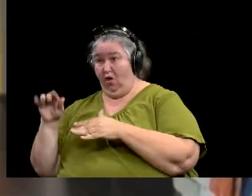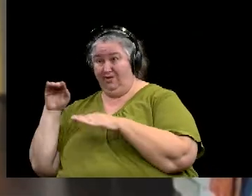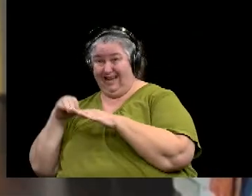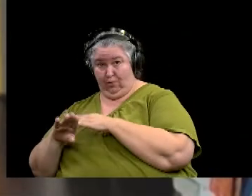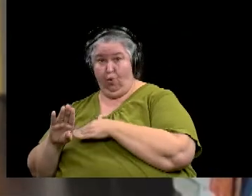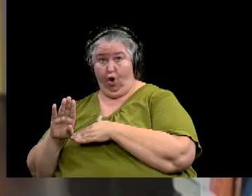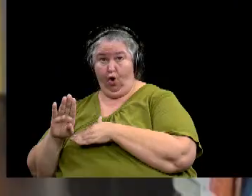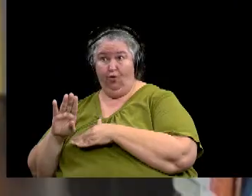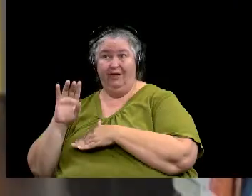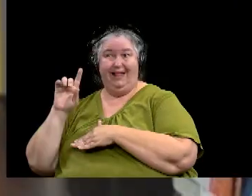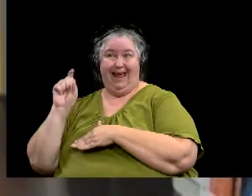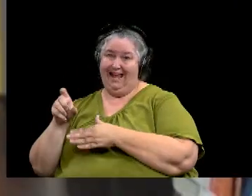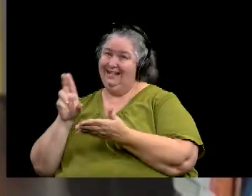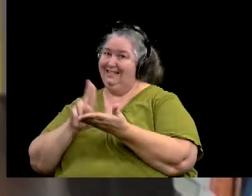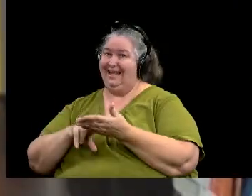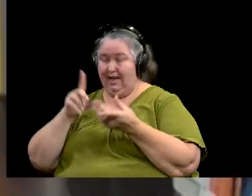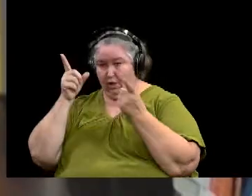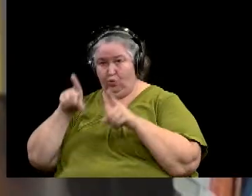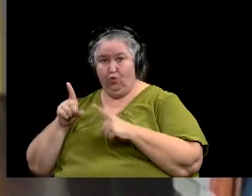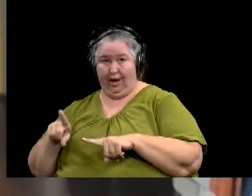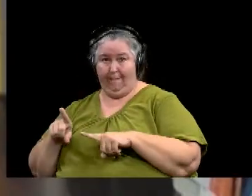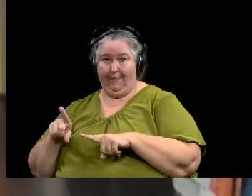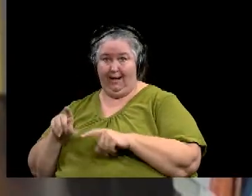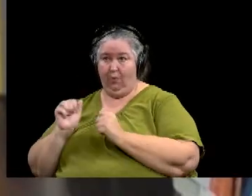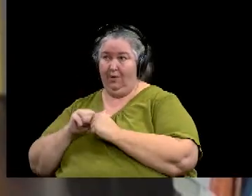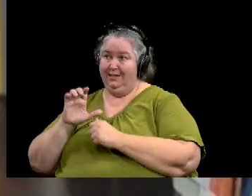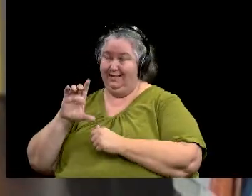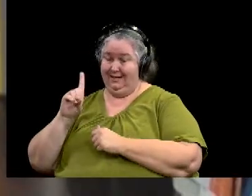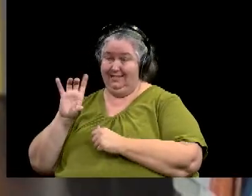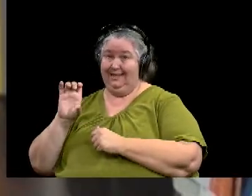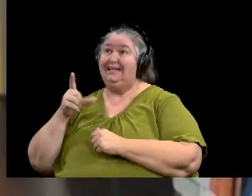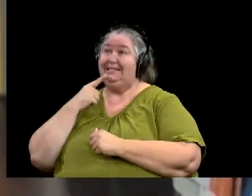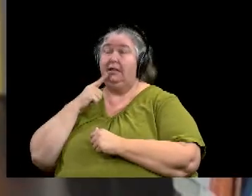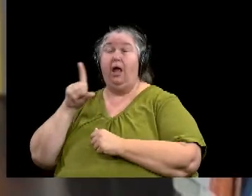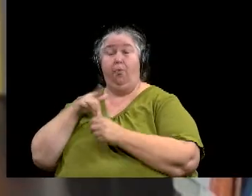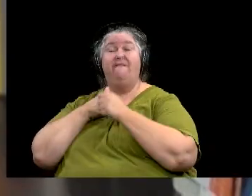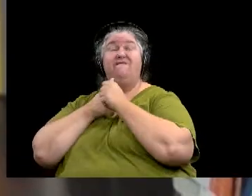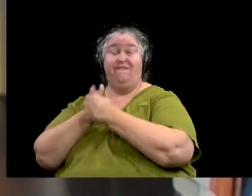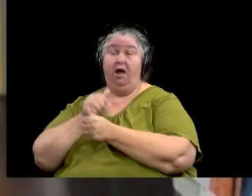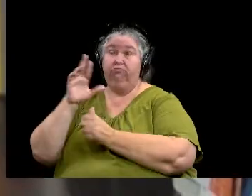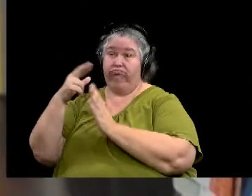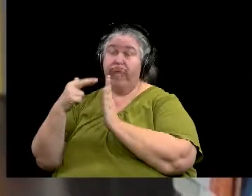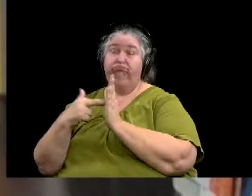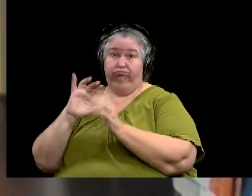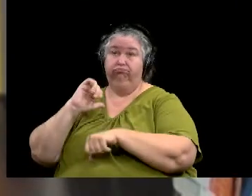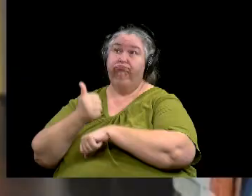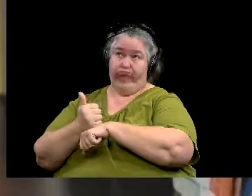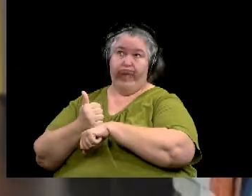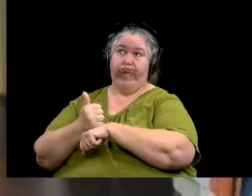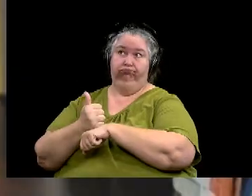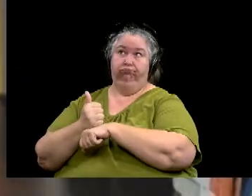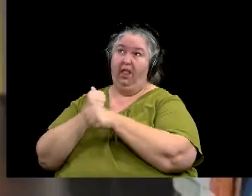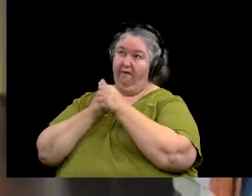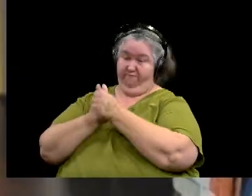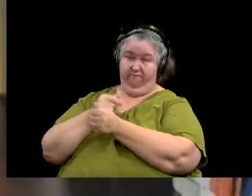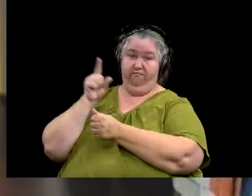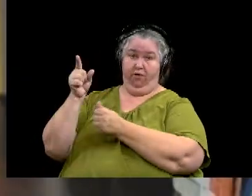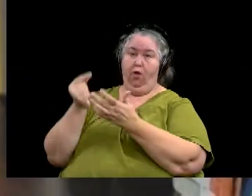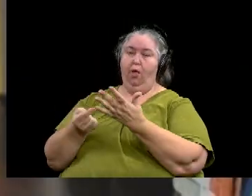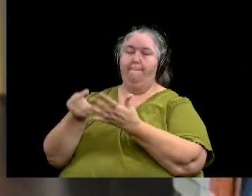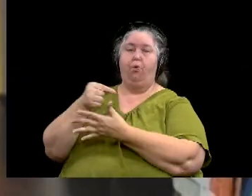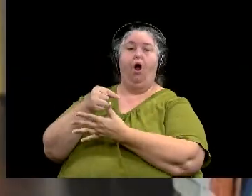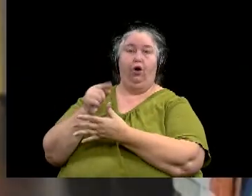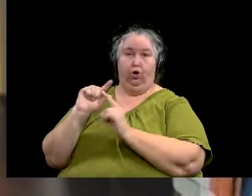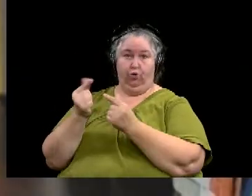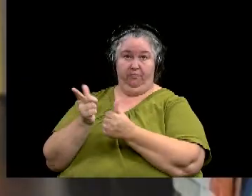CDC saying that they will follow those guidelines set forth by to follow those priority groups. So at the local level, we really have no